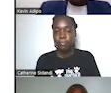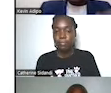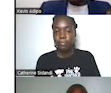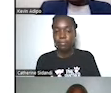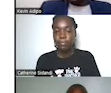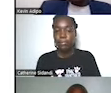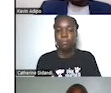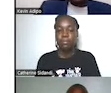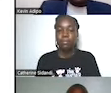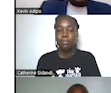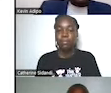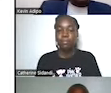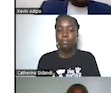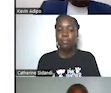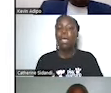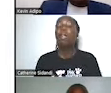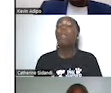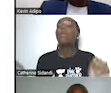All right.